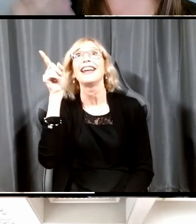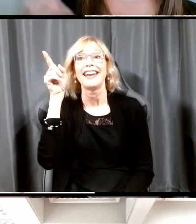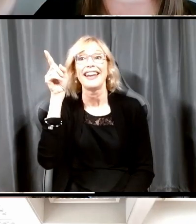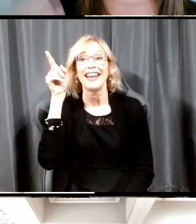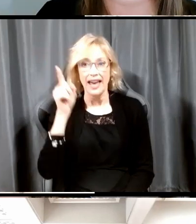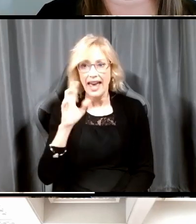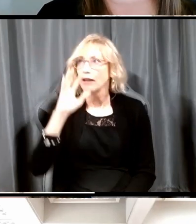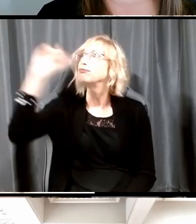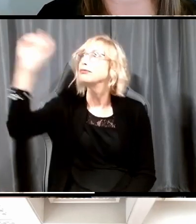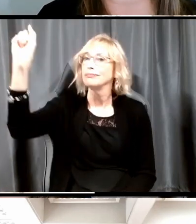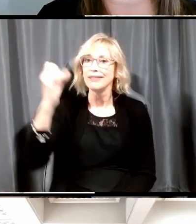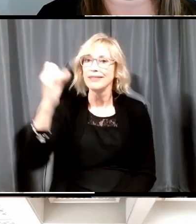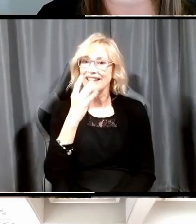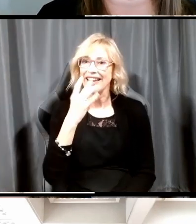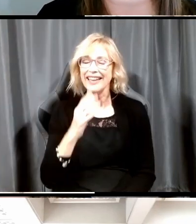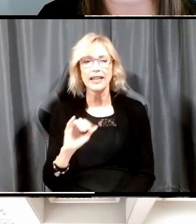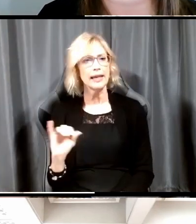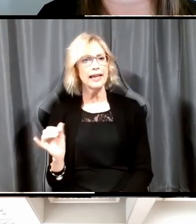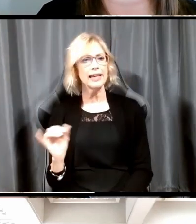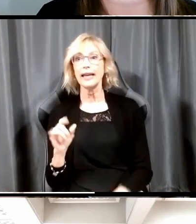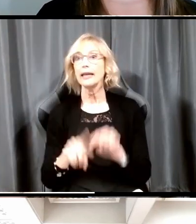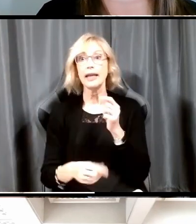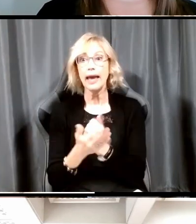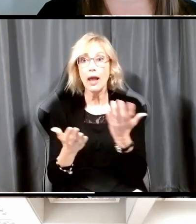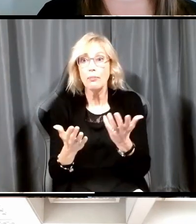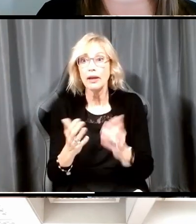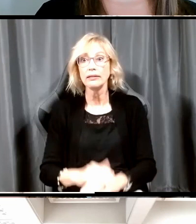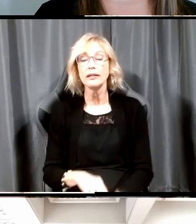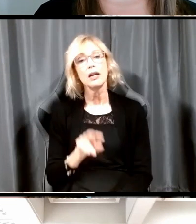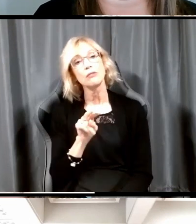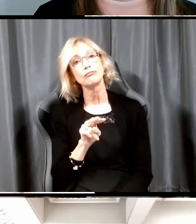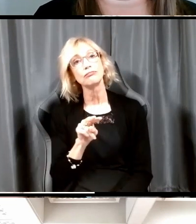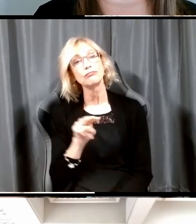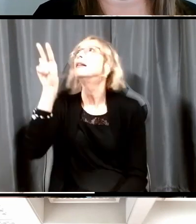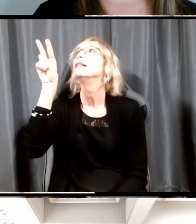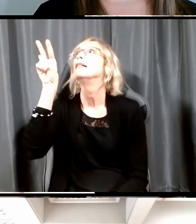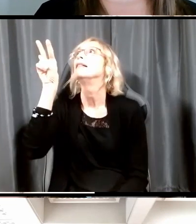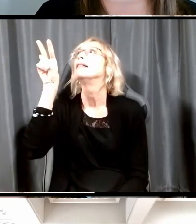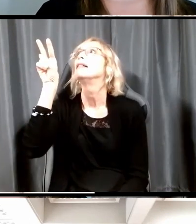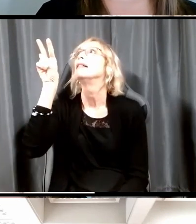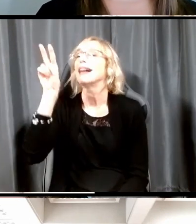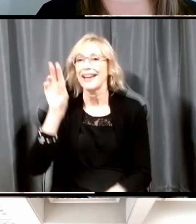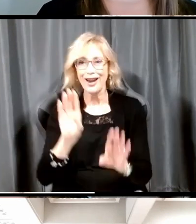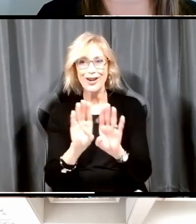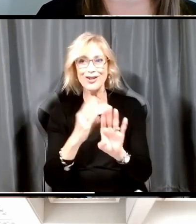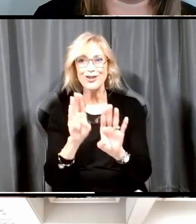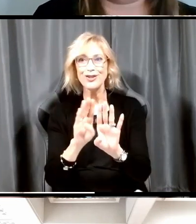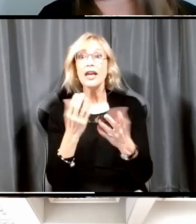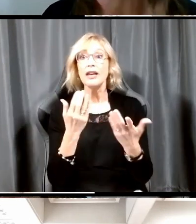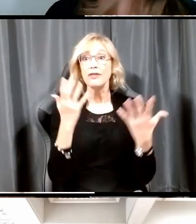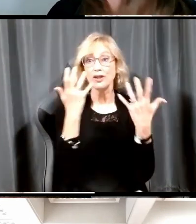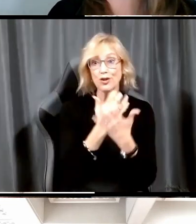an attraction. It's almost like they can't help it, can't avoid looking at it. The door opens in a dark